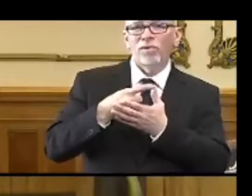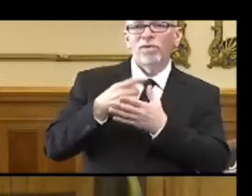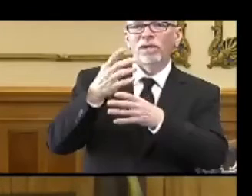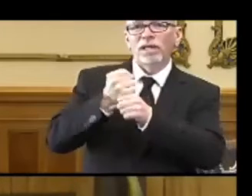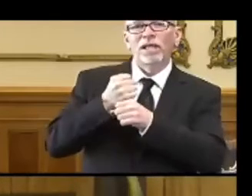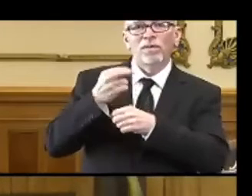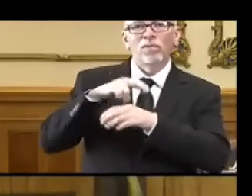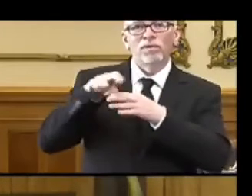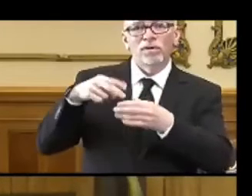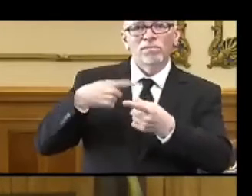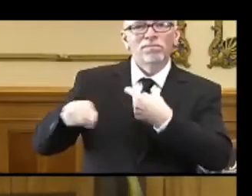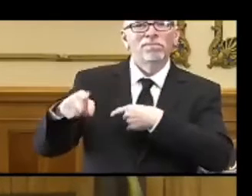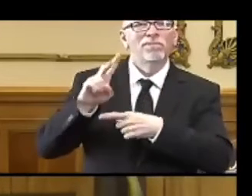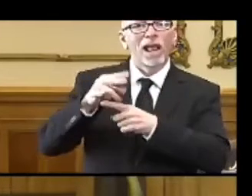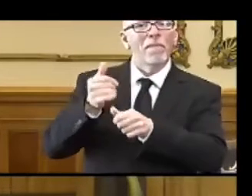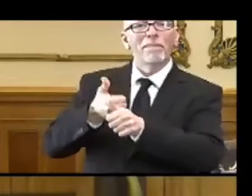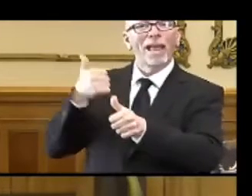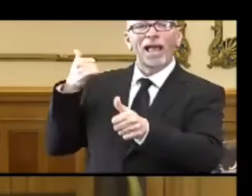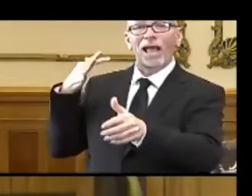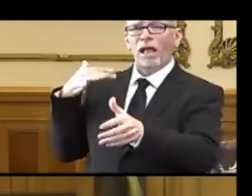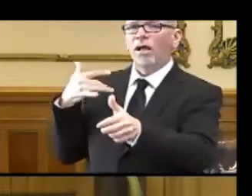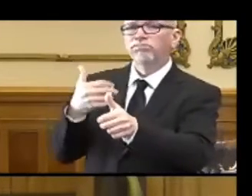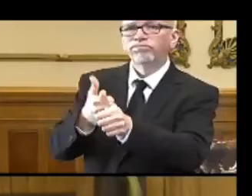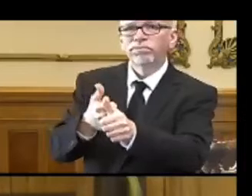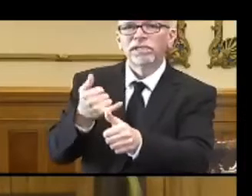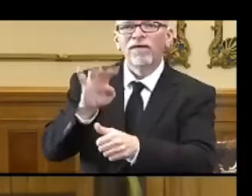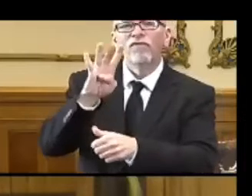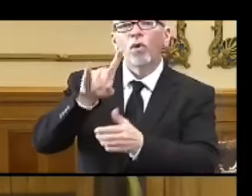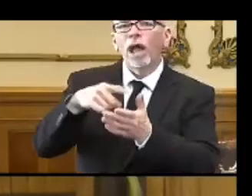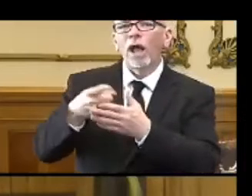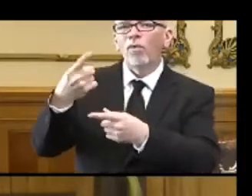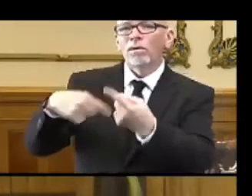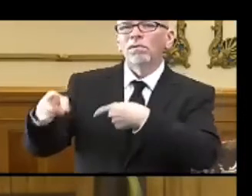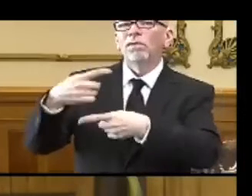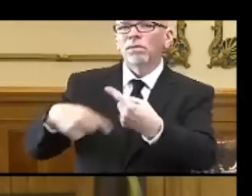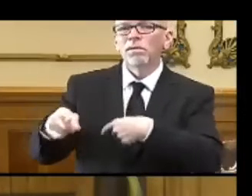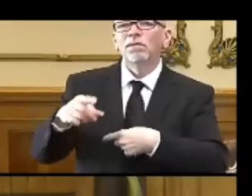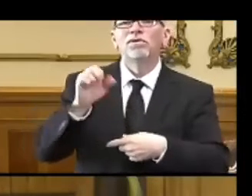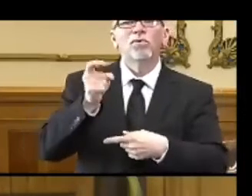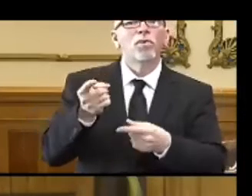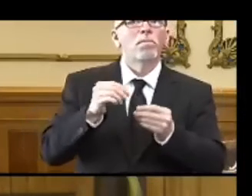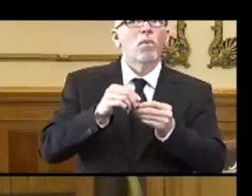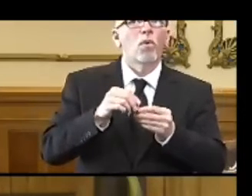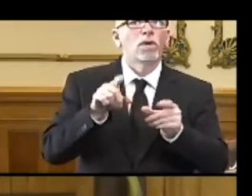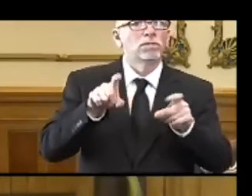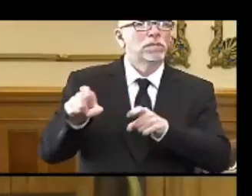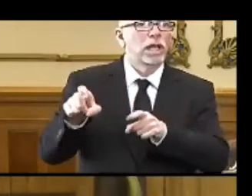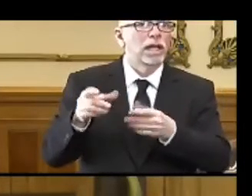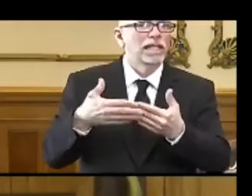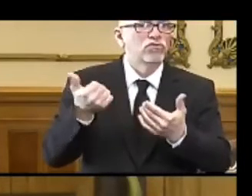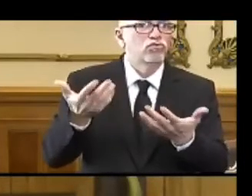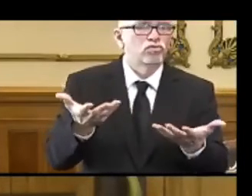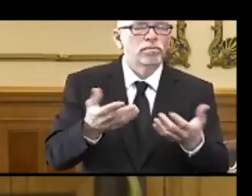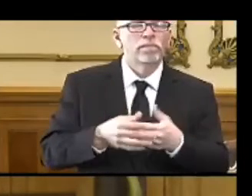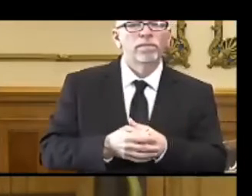their backlog done. So that's going to tremendously help and make it a lot easier for people to test. So someone like the individual you're talking